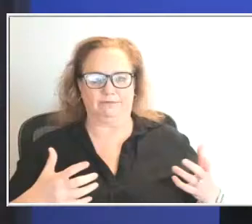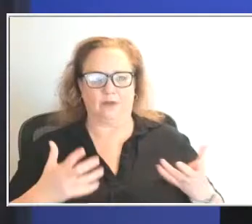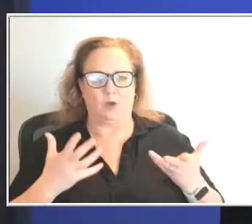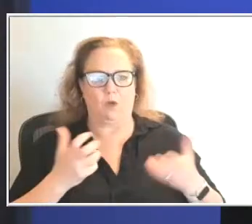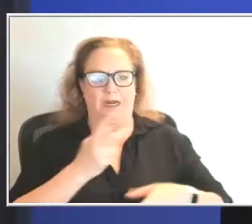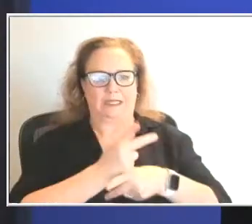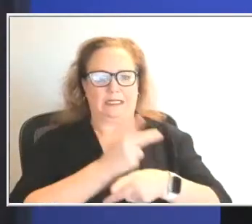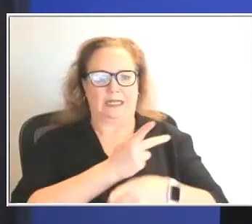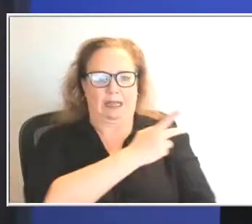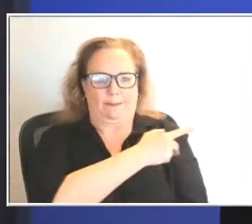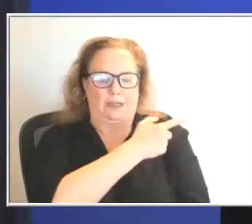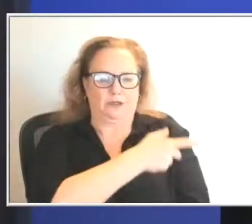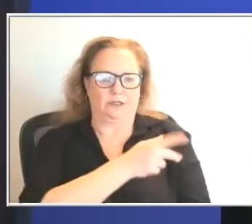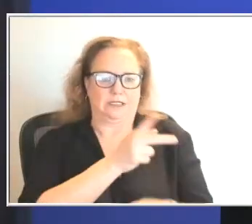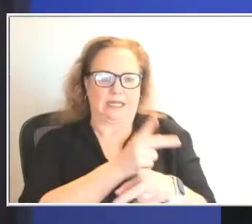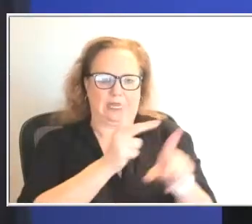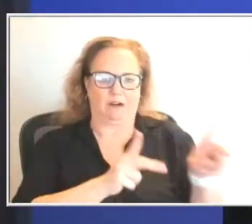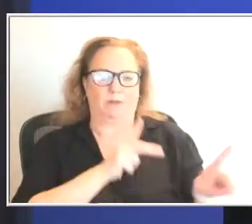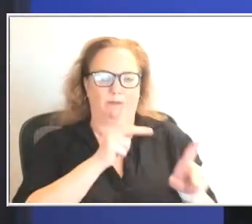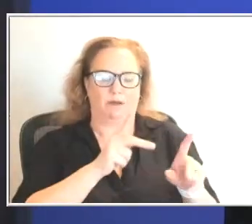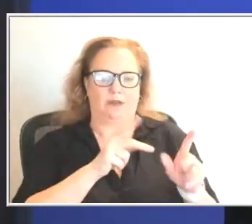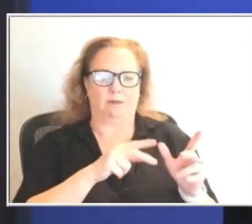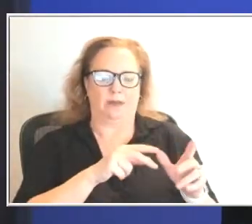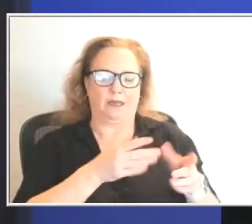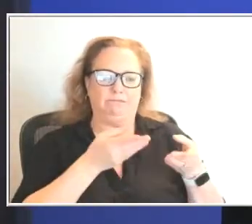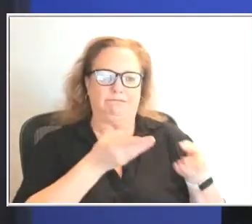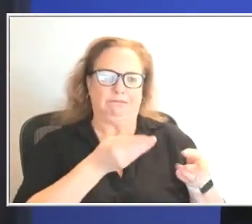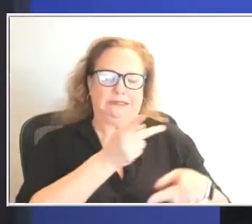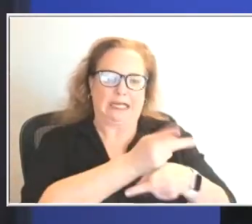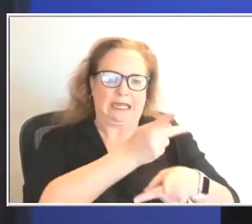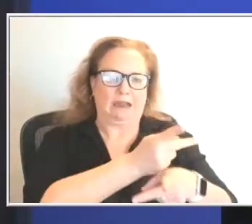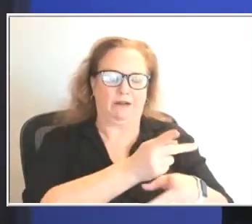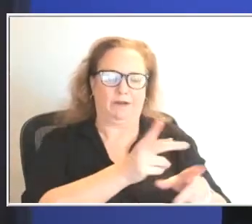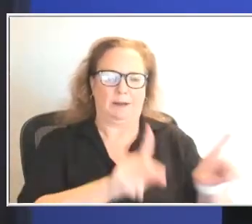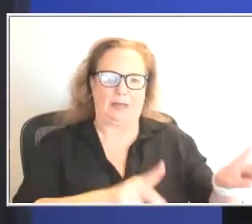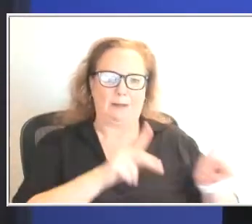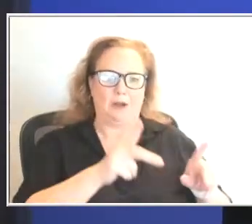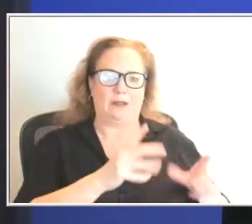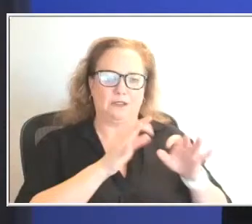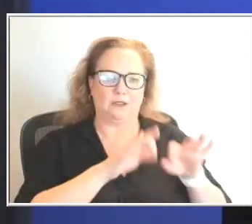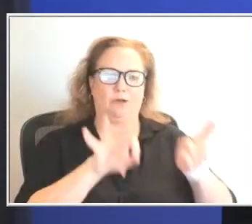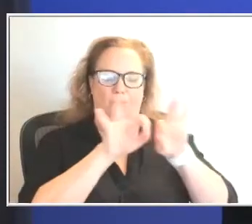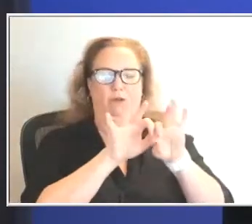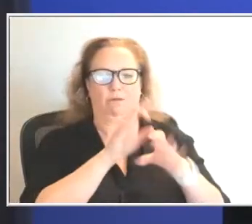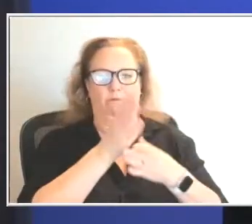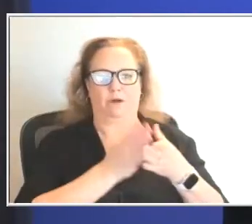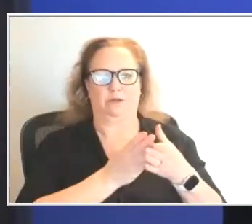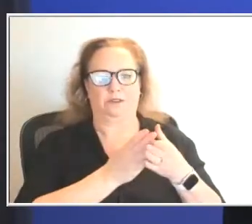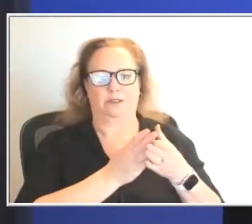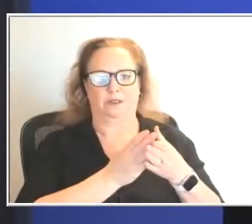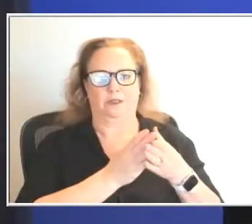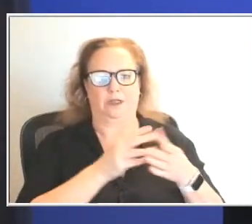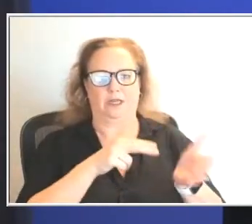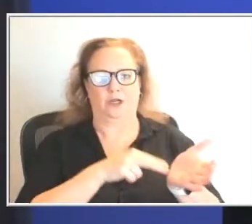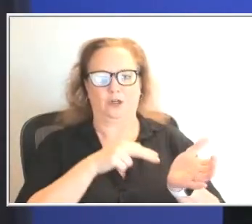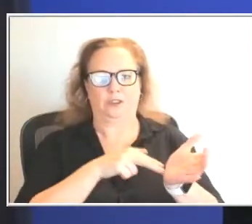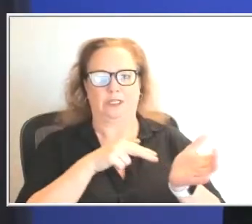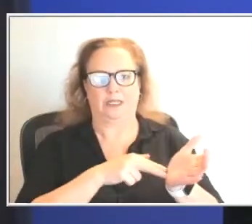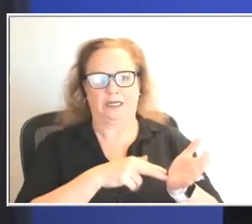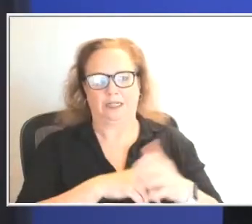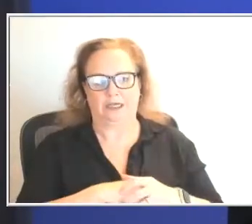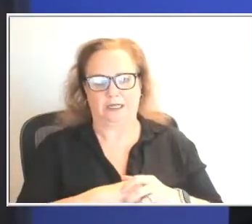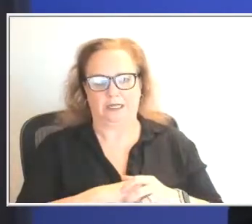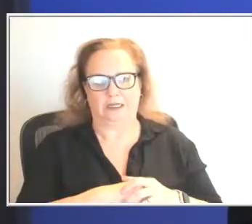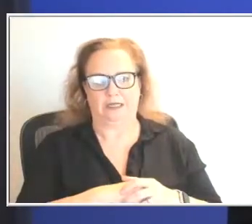care of people and being nurturing, and I think those are important characteristics to have in nursing, and